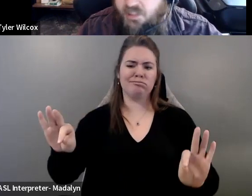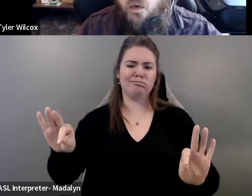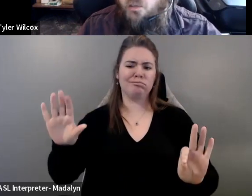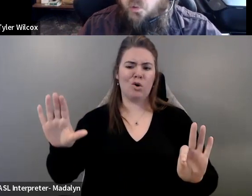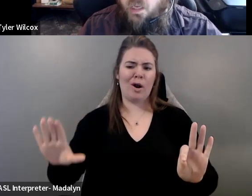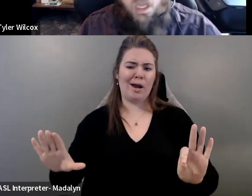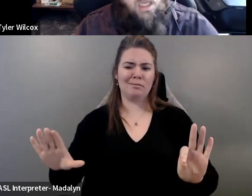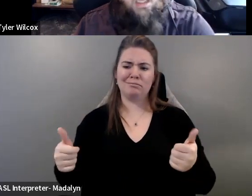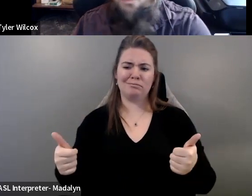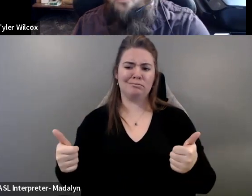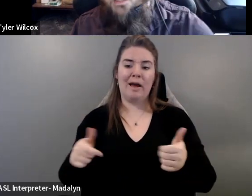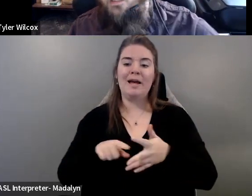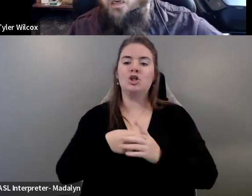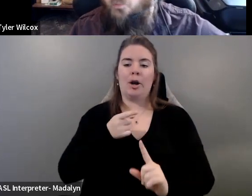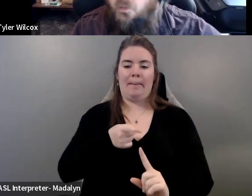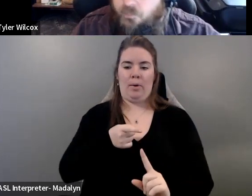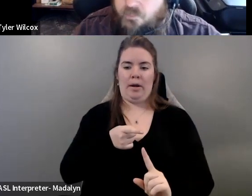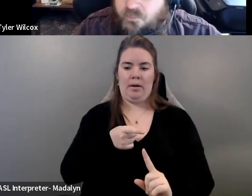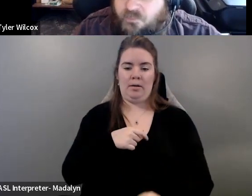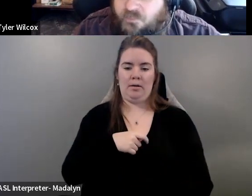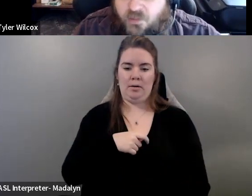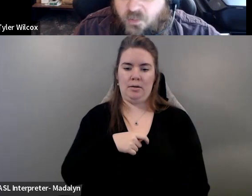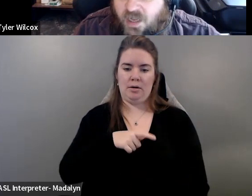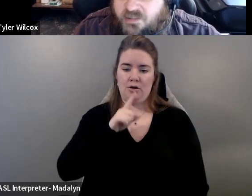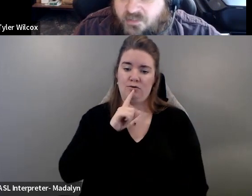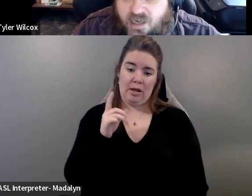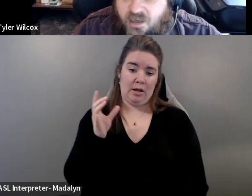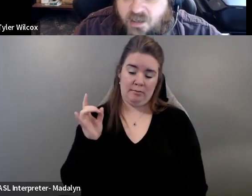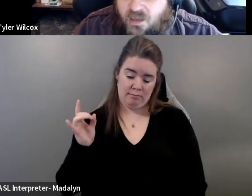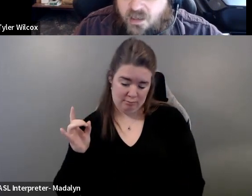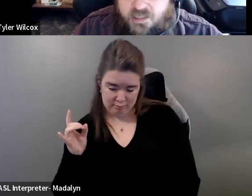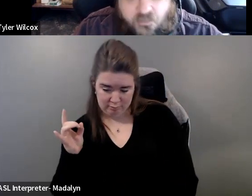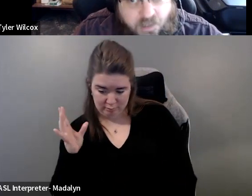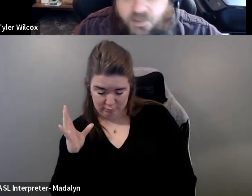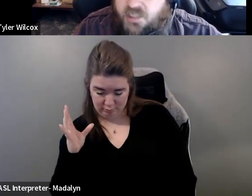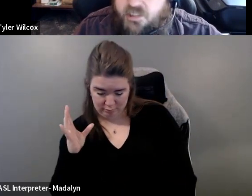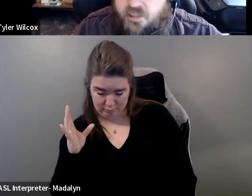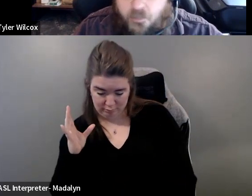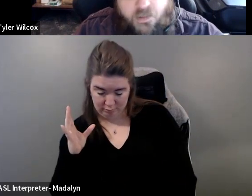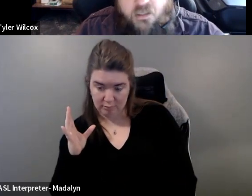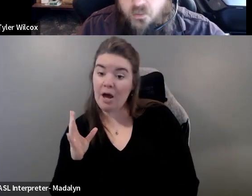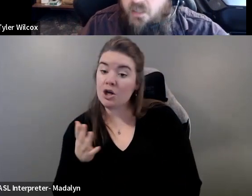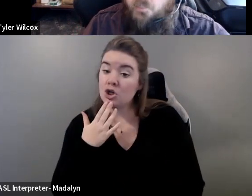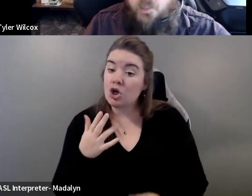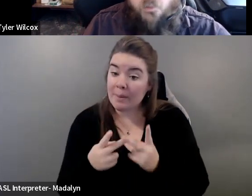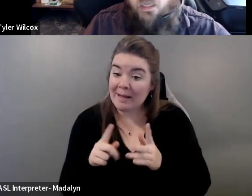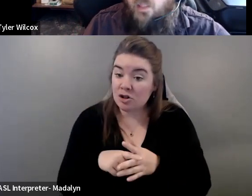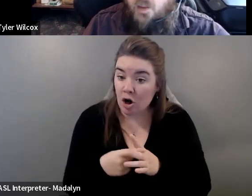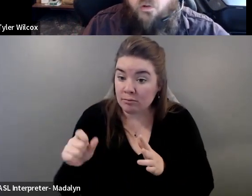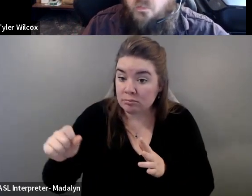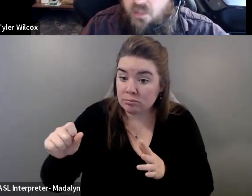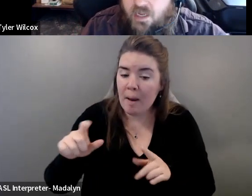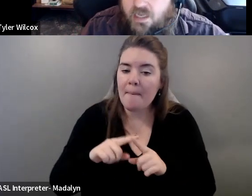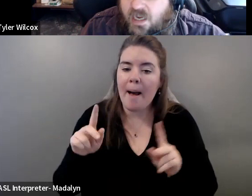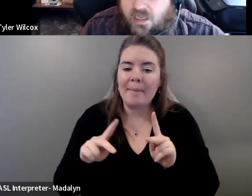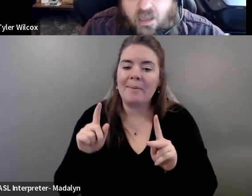starting. It is freaking terrible otherwise, right? It's a great place to start, but you know what? People need a